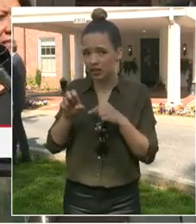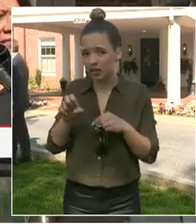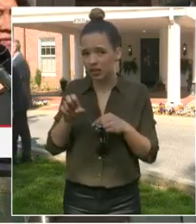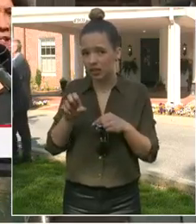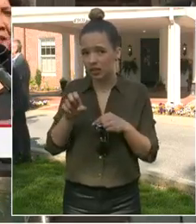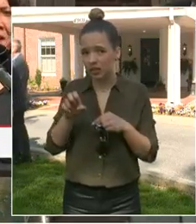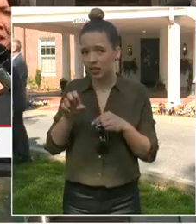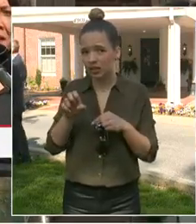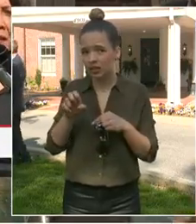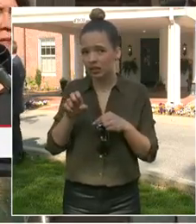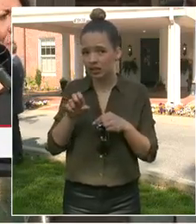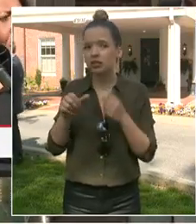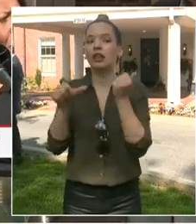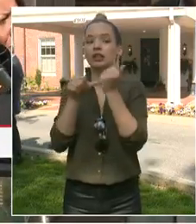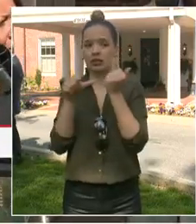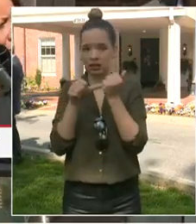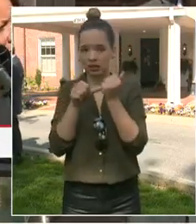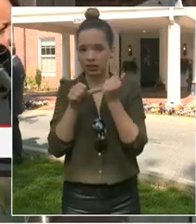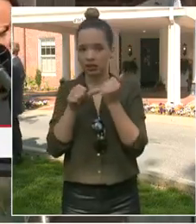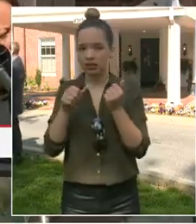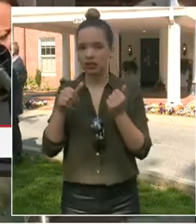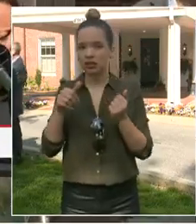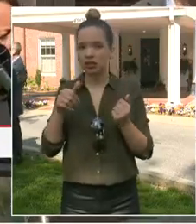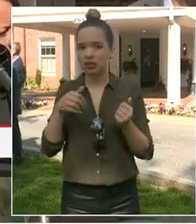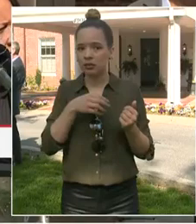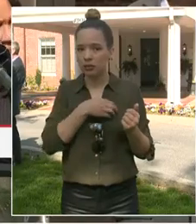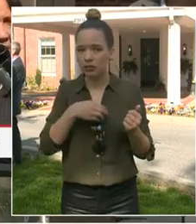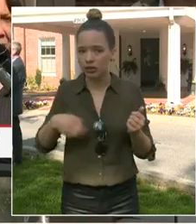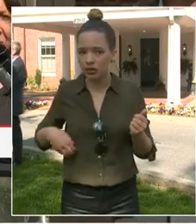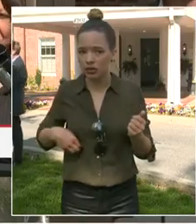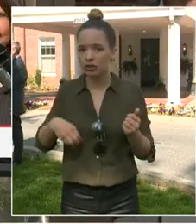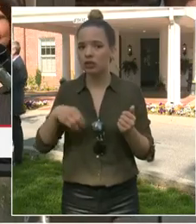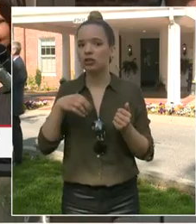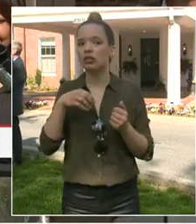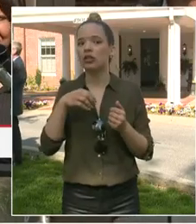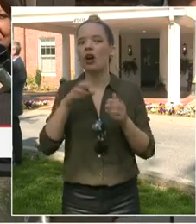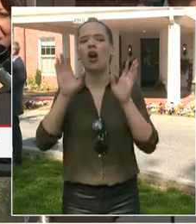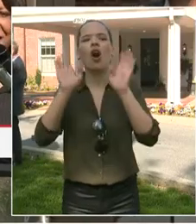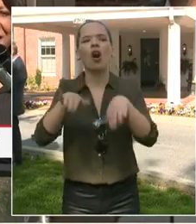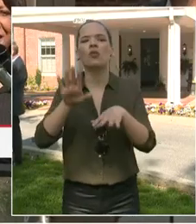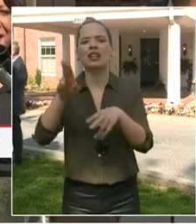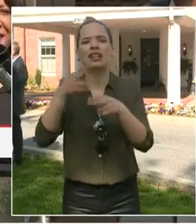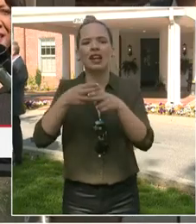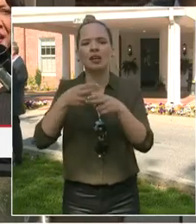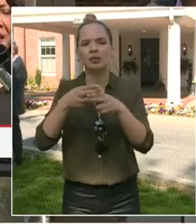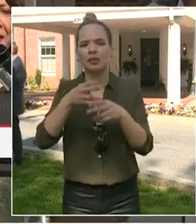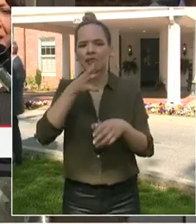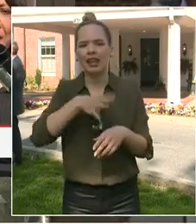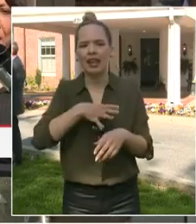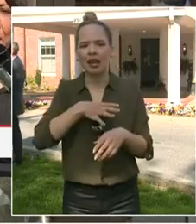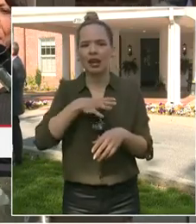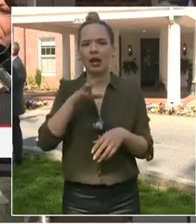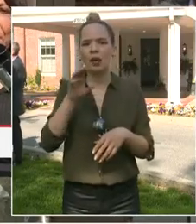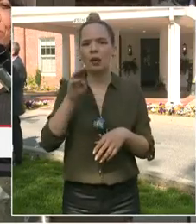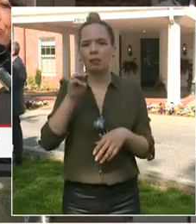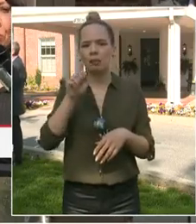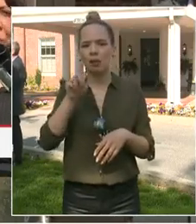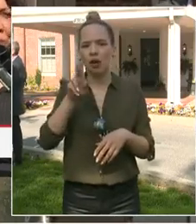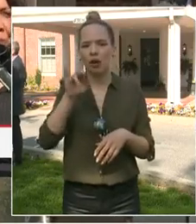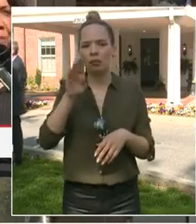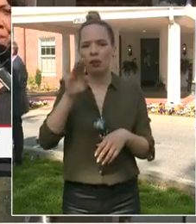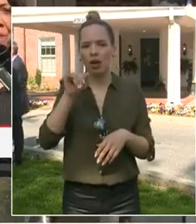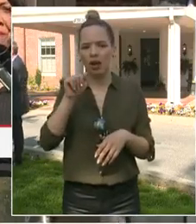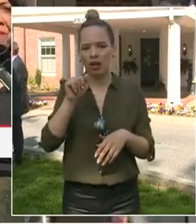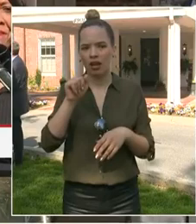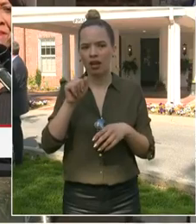Deputy Mayor Wayne Turnage. Did I get you, ma'am? Barbara Bass, of course. Okay, so that's your task force. Give them a